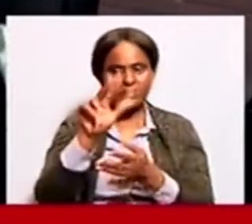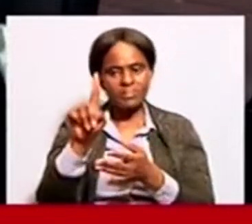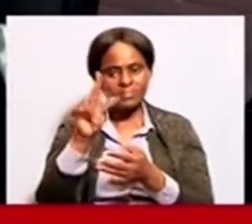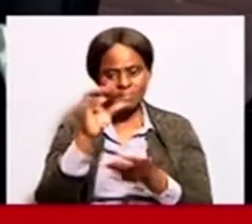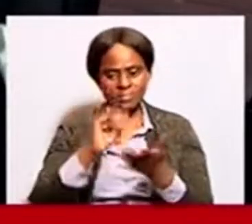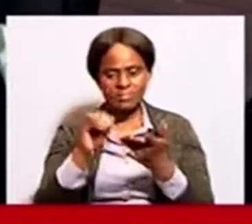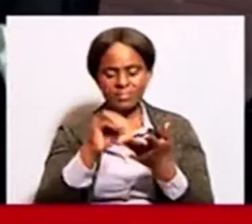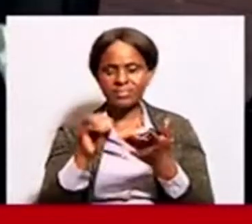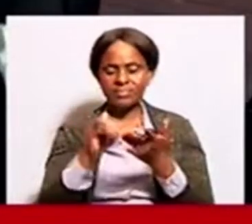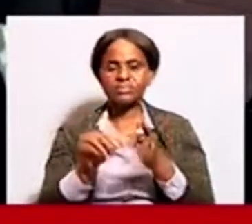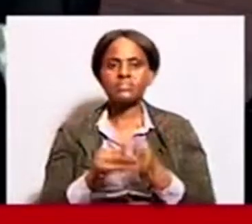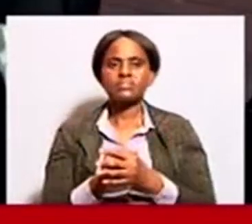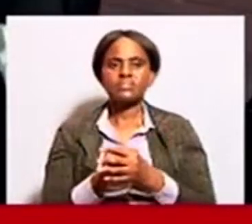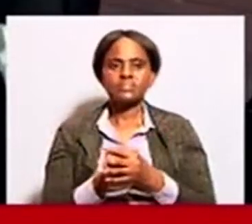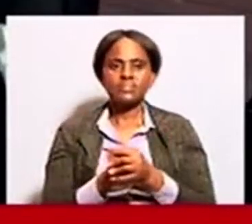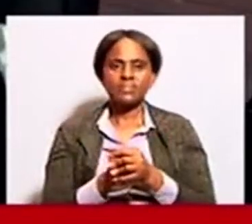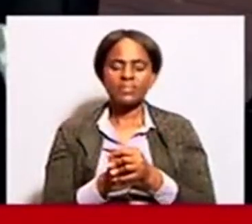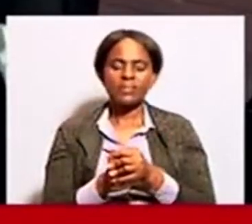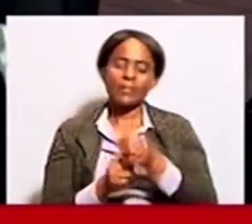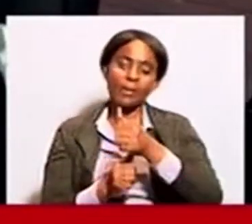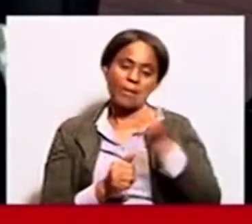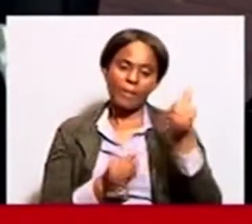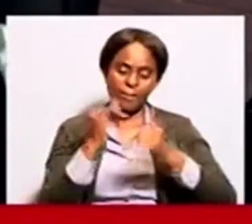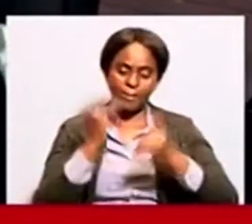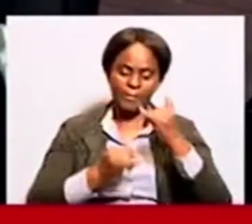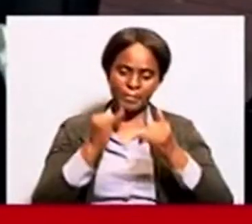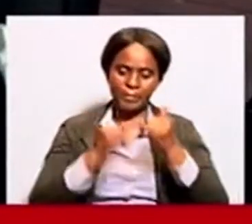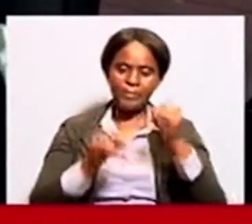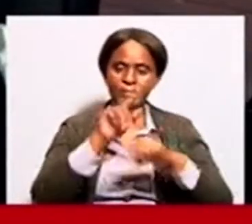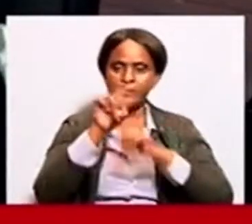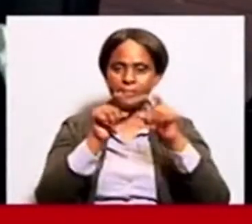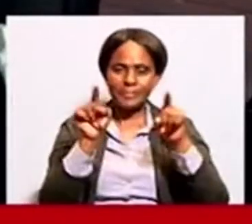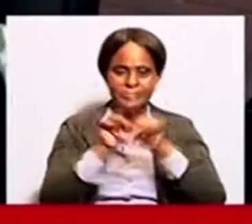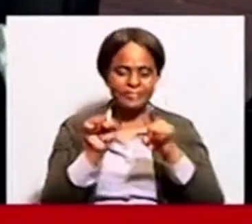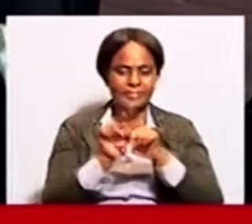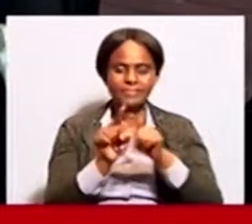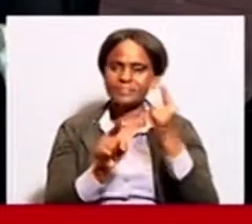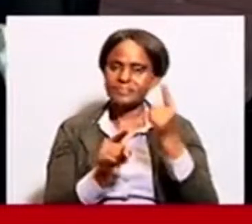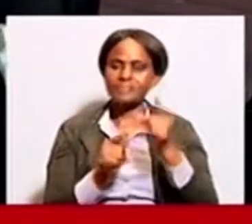October? The last question on the same one is